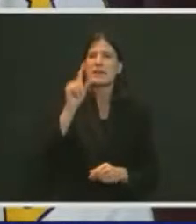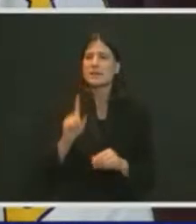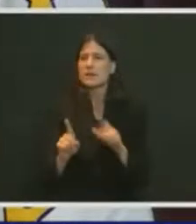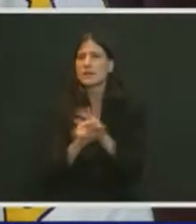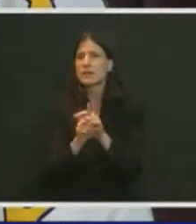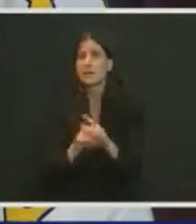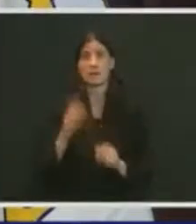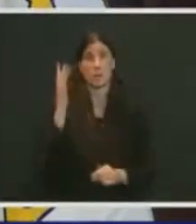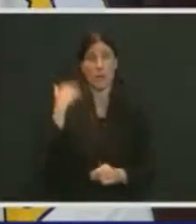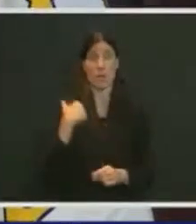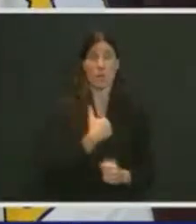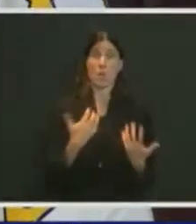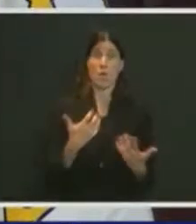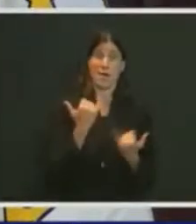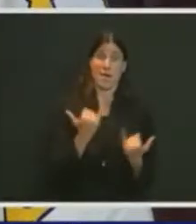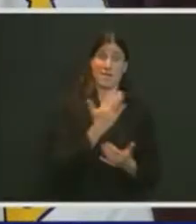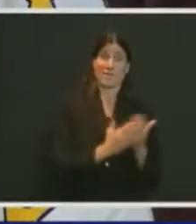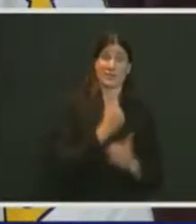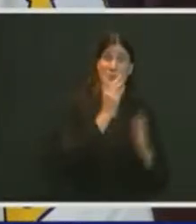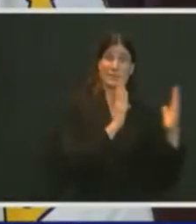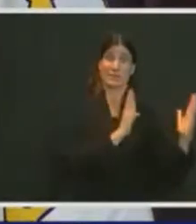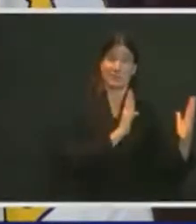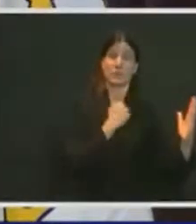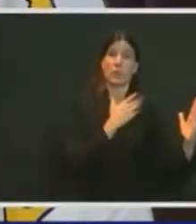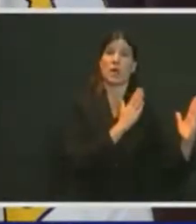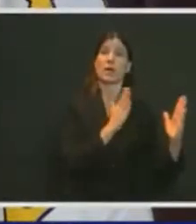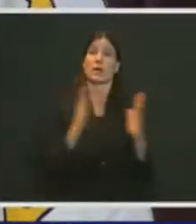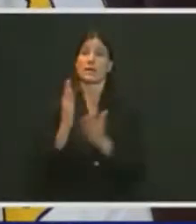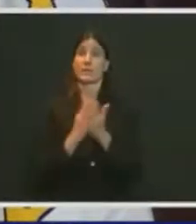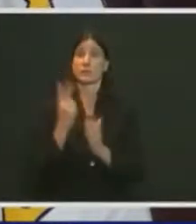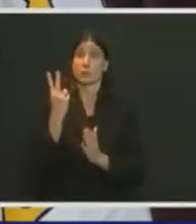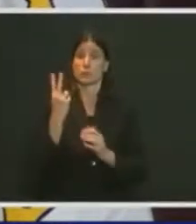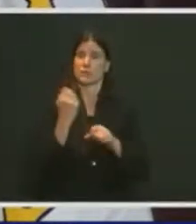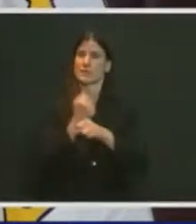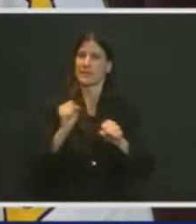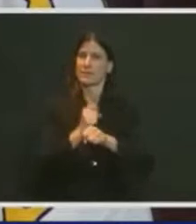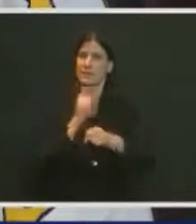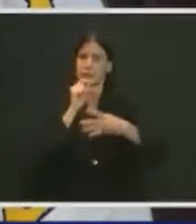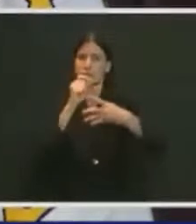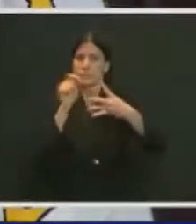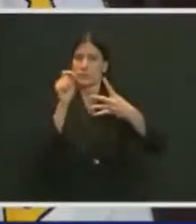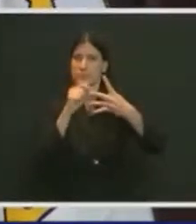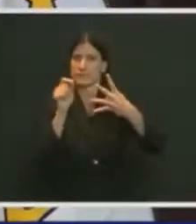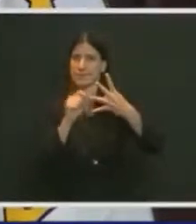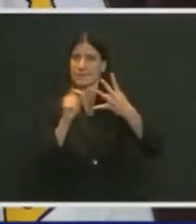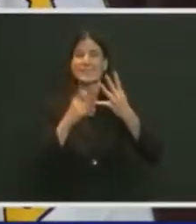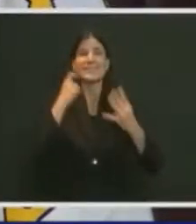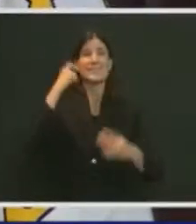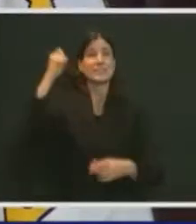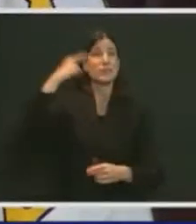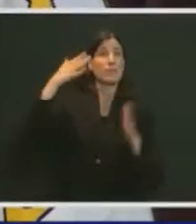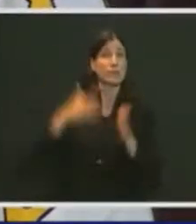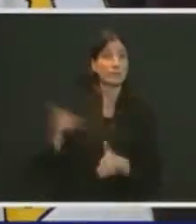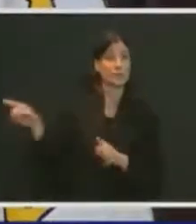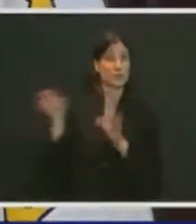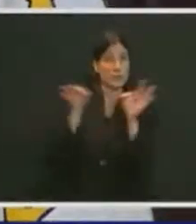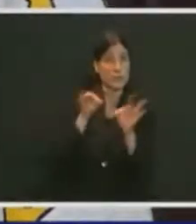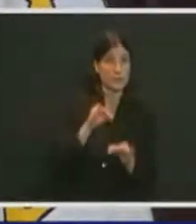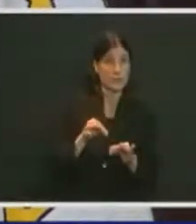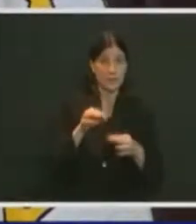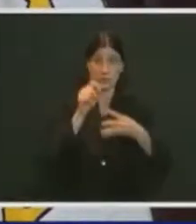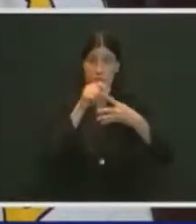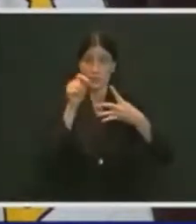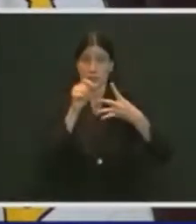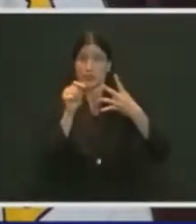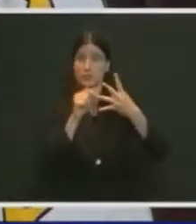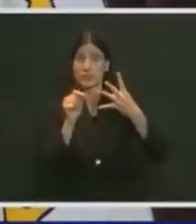phase safely and effectively as we reopen our economy here in Rhode Island. So with that, I